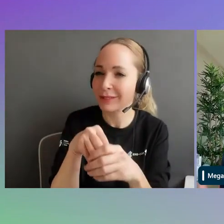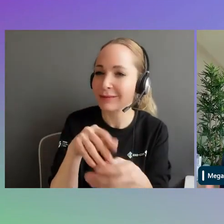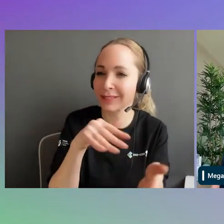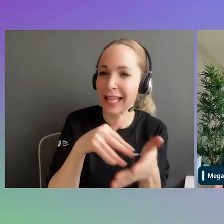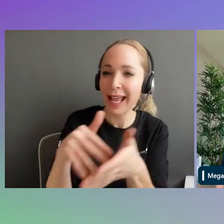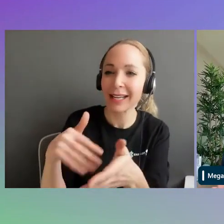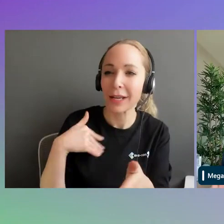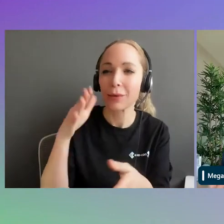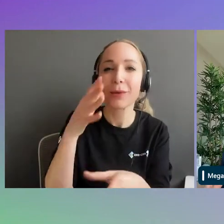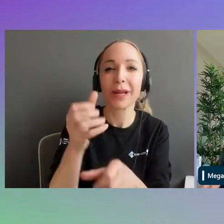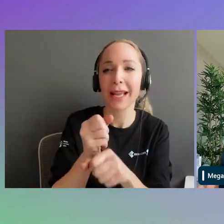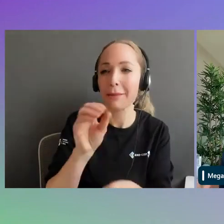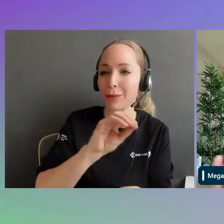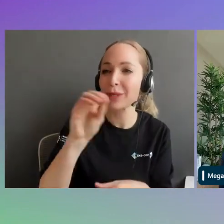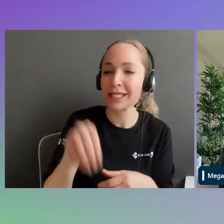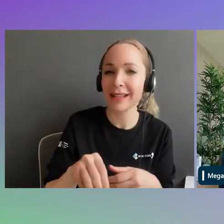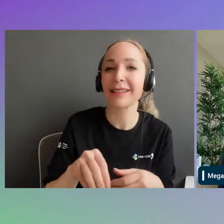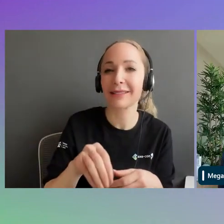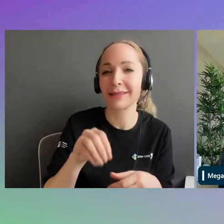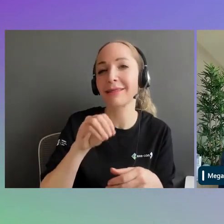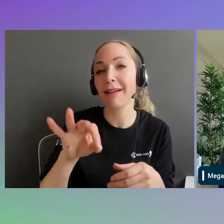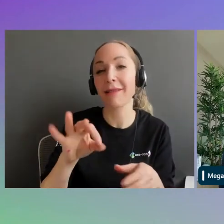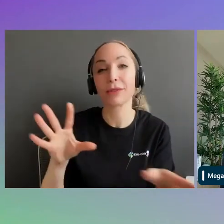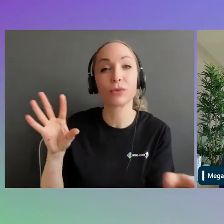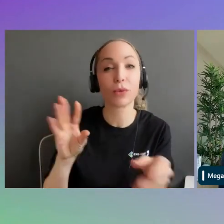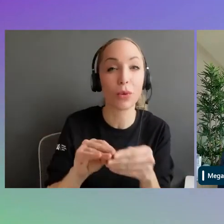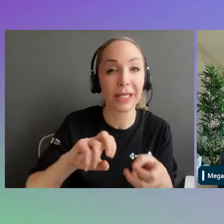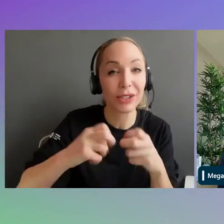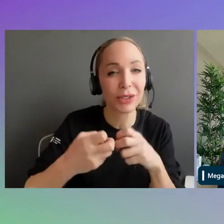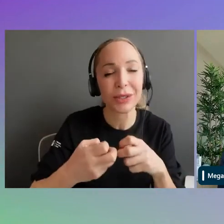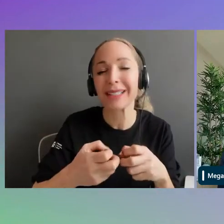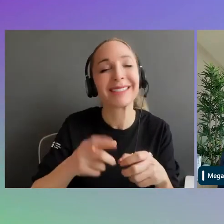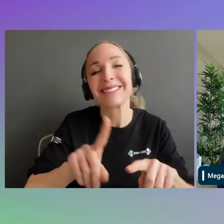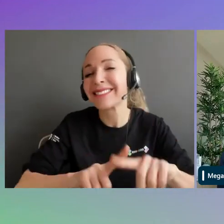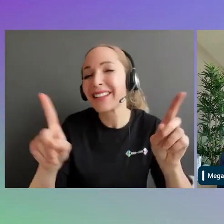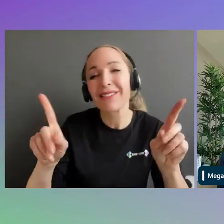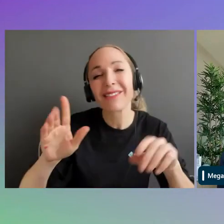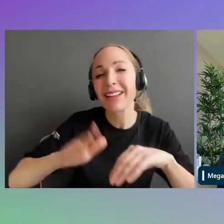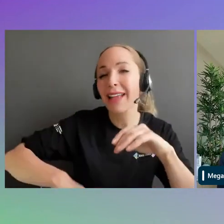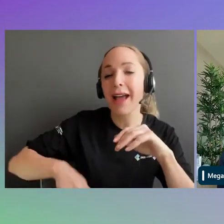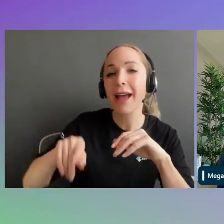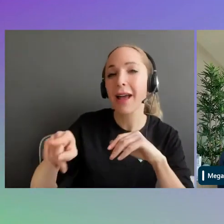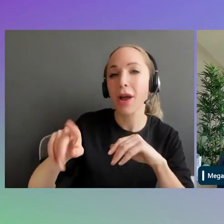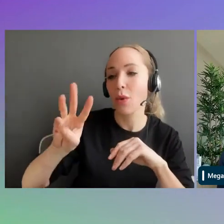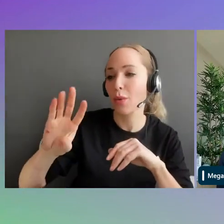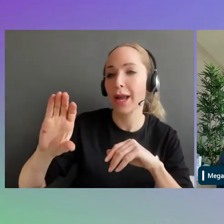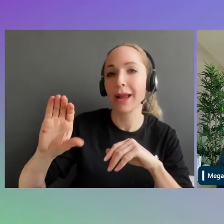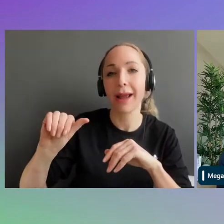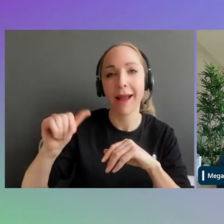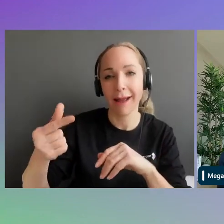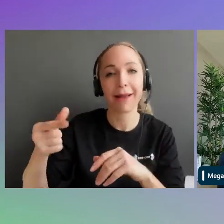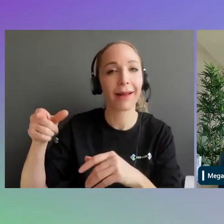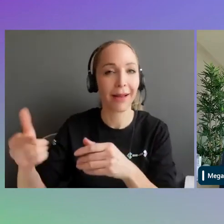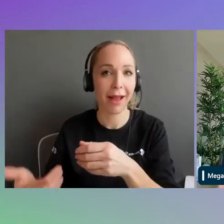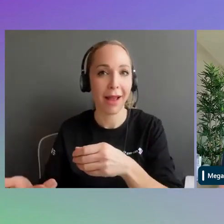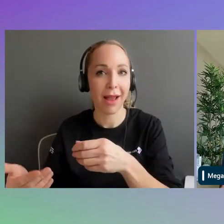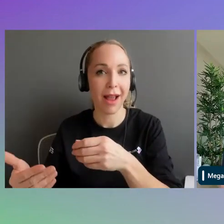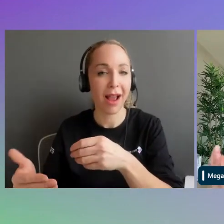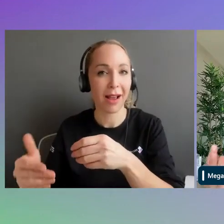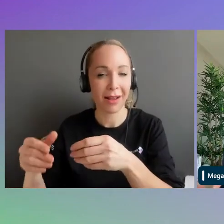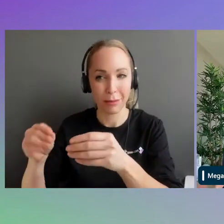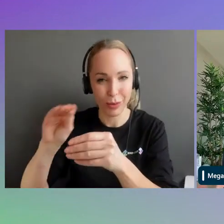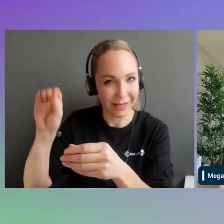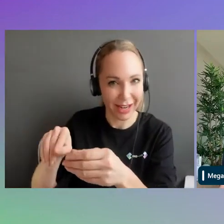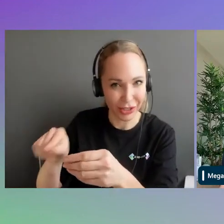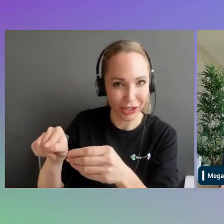issues found, but it's a little bit different than saying what is your WCAG percentage coverage, which isn't almost as important because really what you want to know